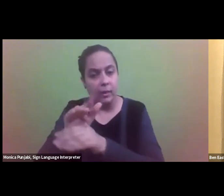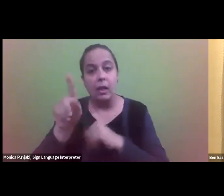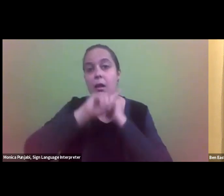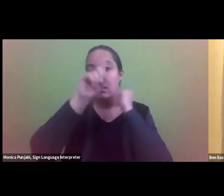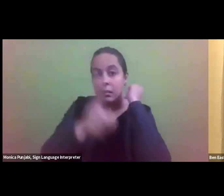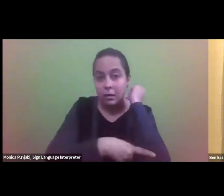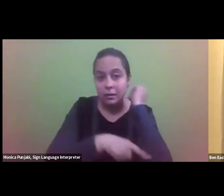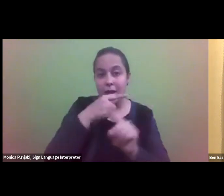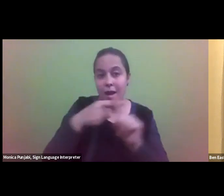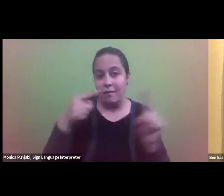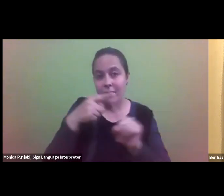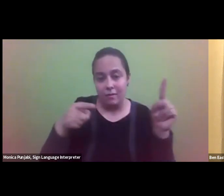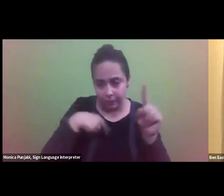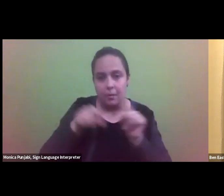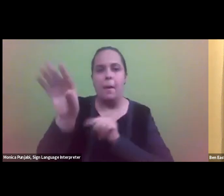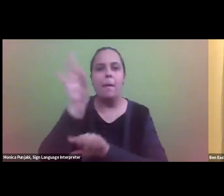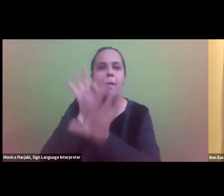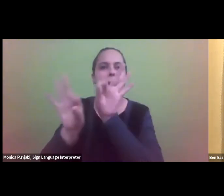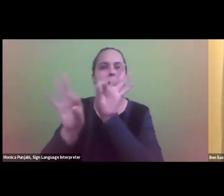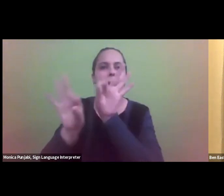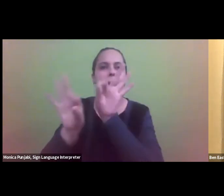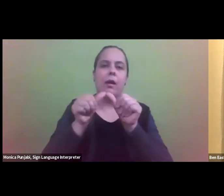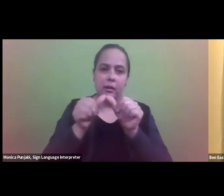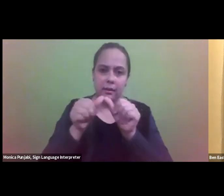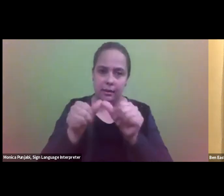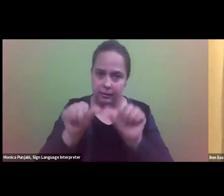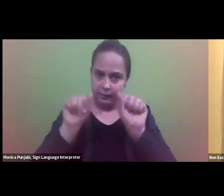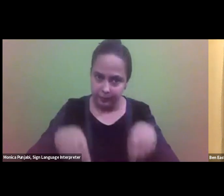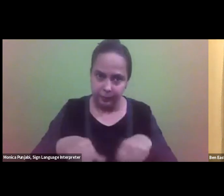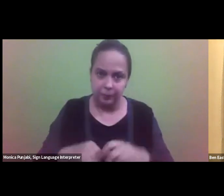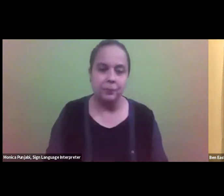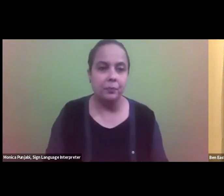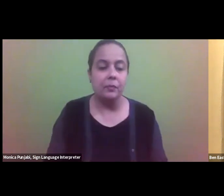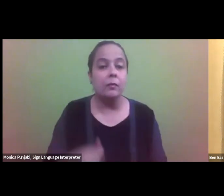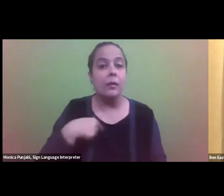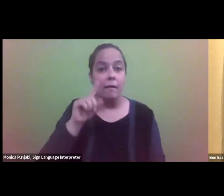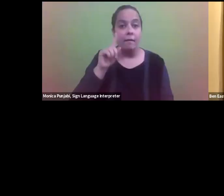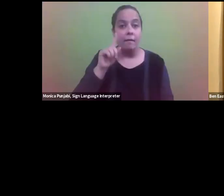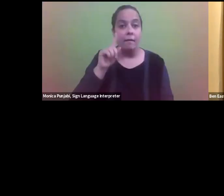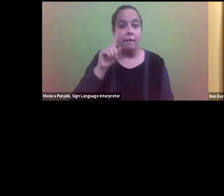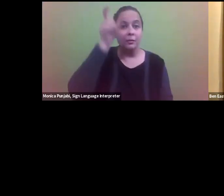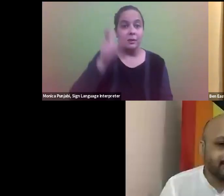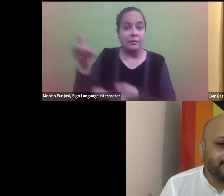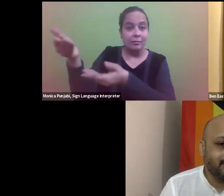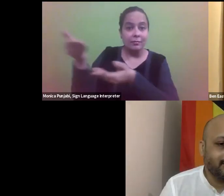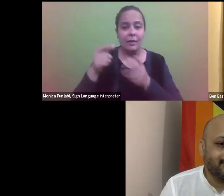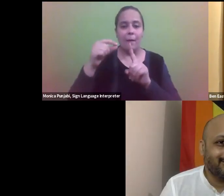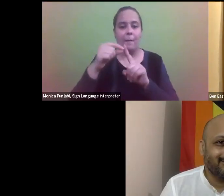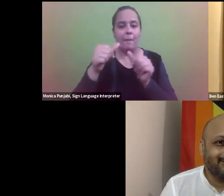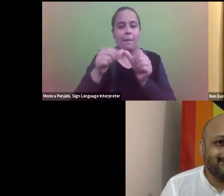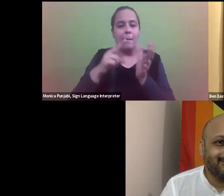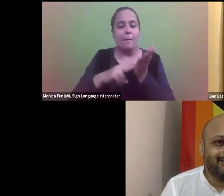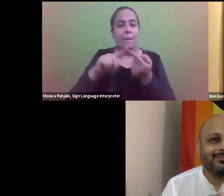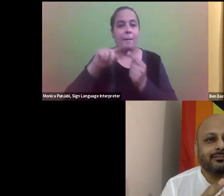hour of the program. So I'm going to turn it over to our first panelist, that is Kanishka Chaudhry. Kanishka